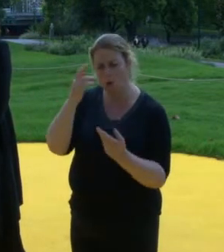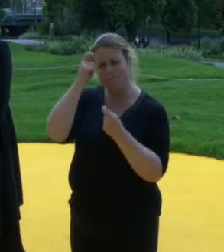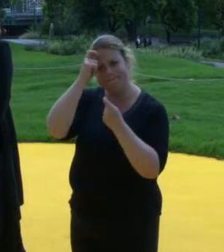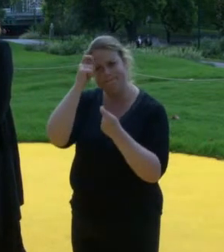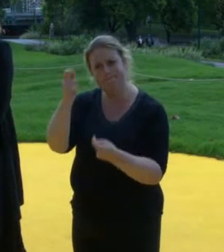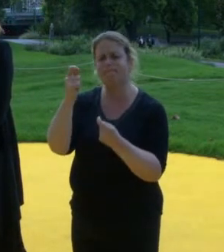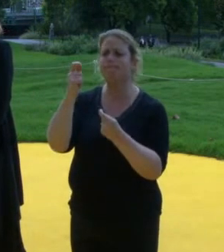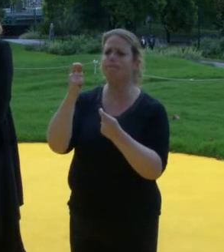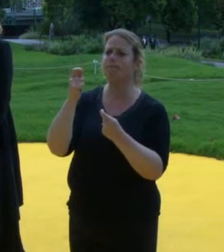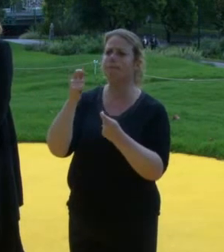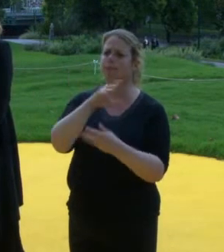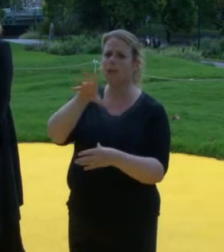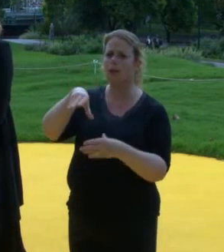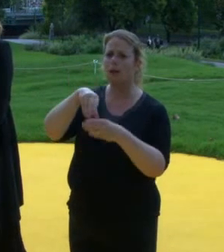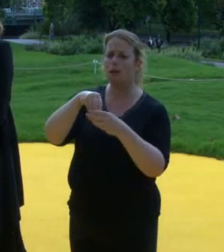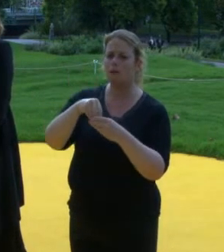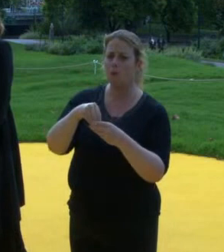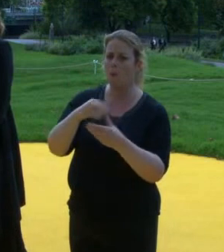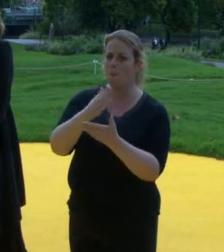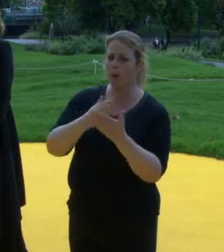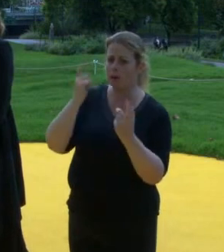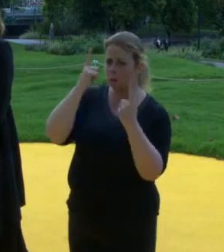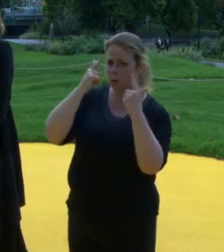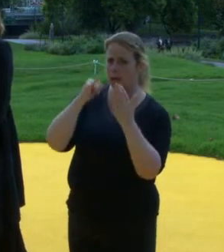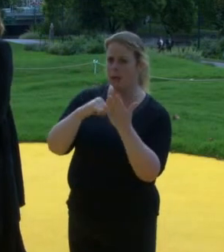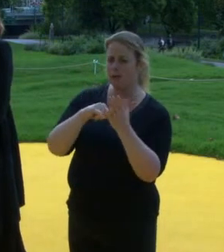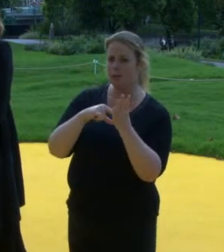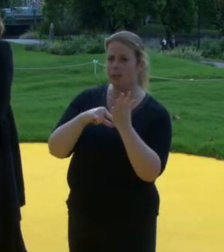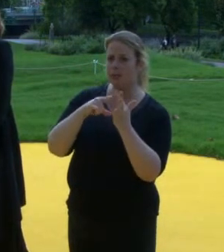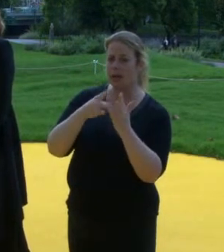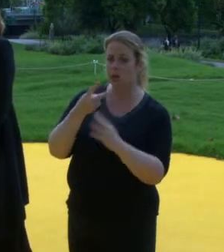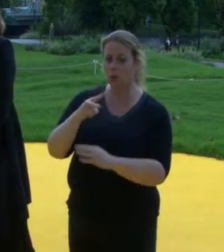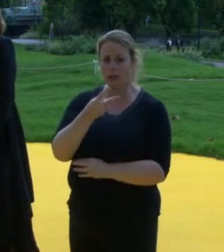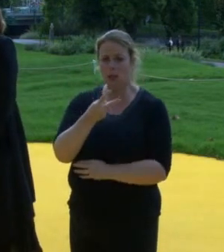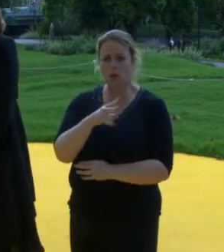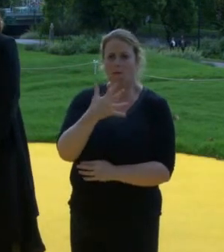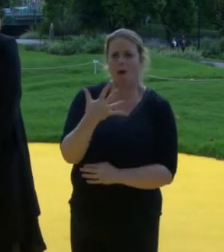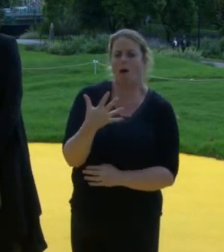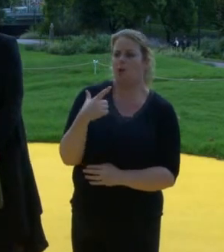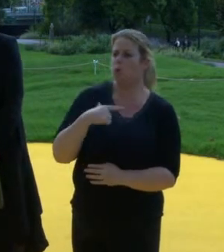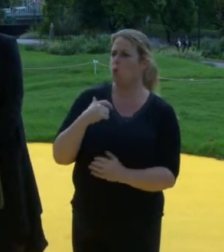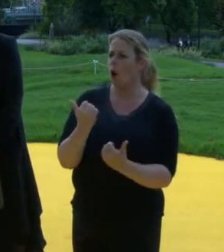of Creative State 2025. And it's so wonderful to see so many strong entrants here tonight.